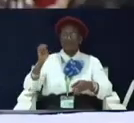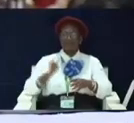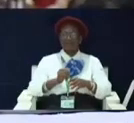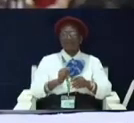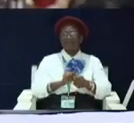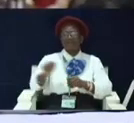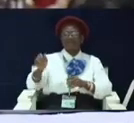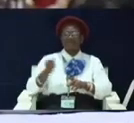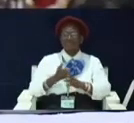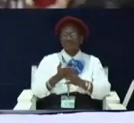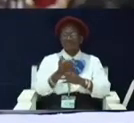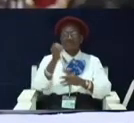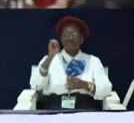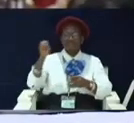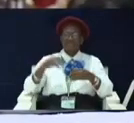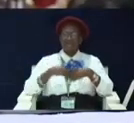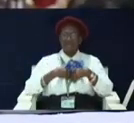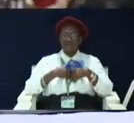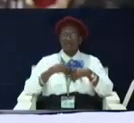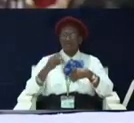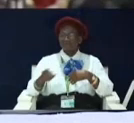He had material